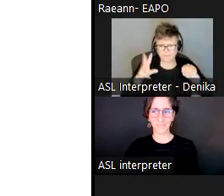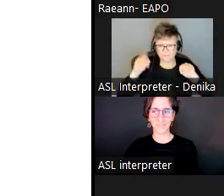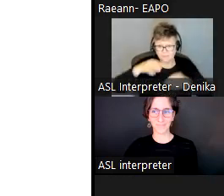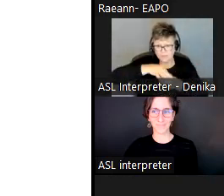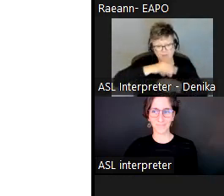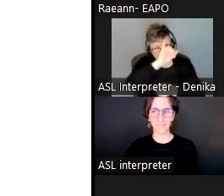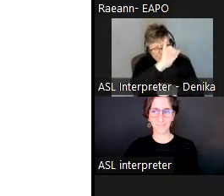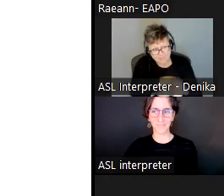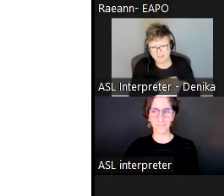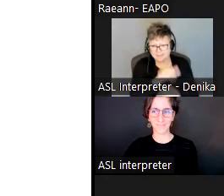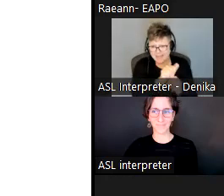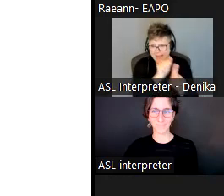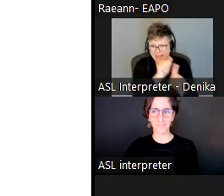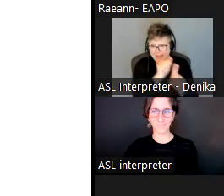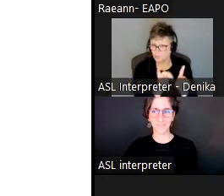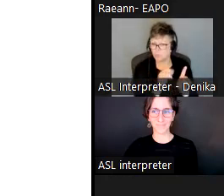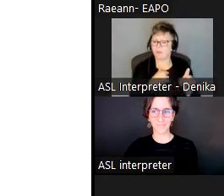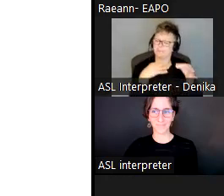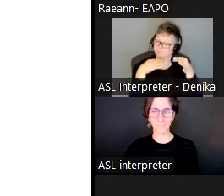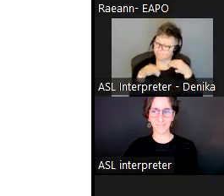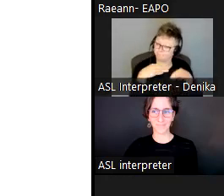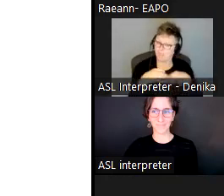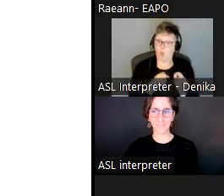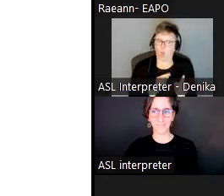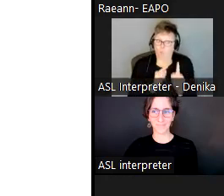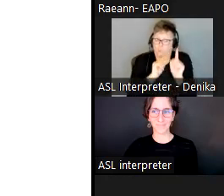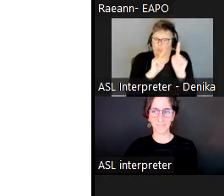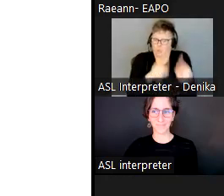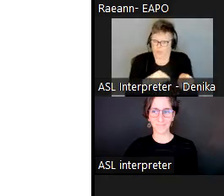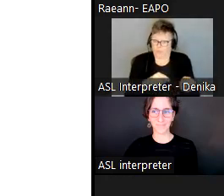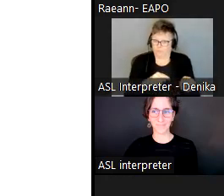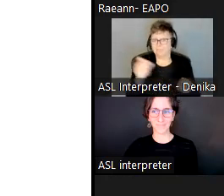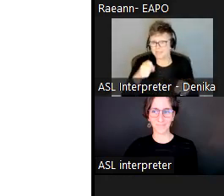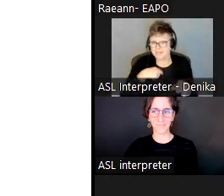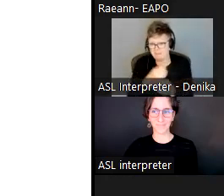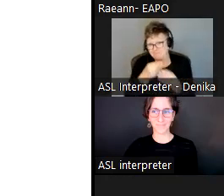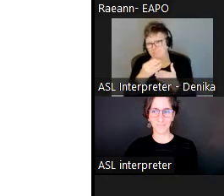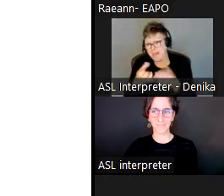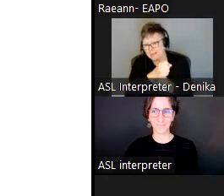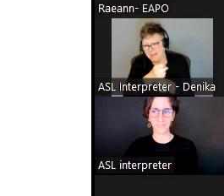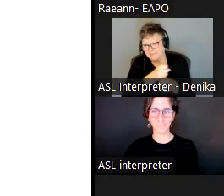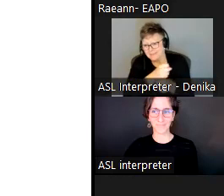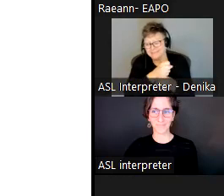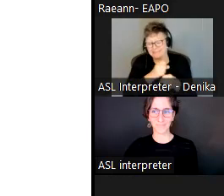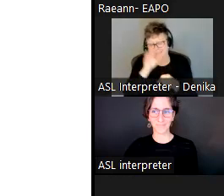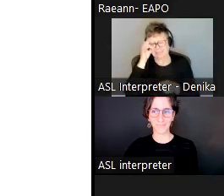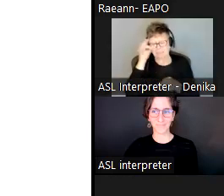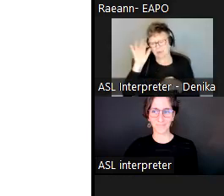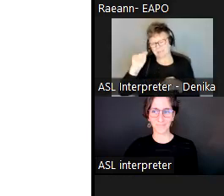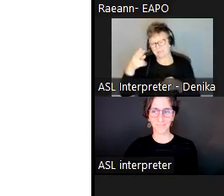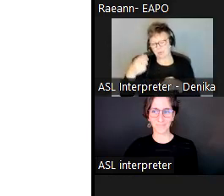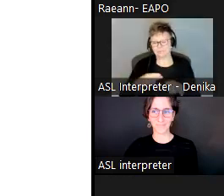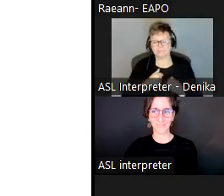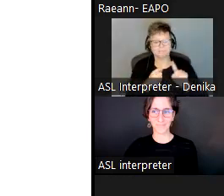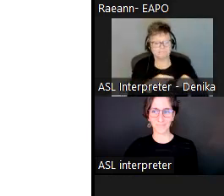because I took the time to go to Tim Hortons. Yes, I bought a coffee, but I went to Tim Hortons and I